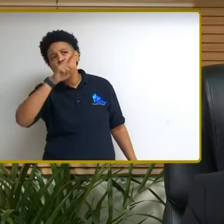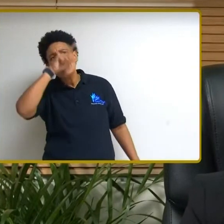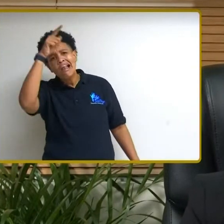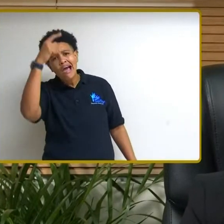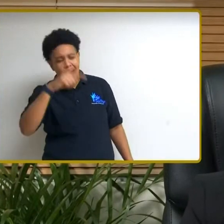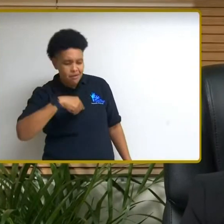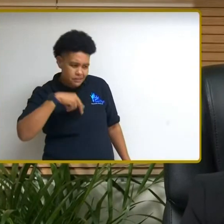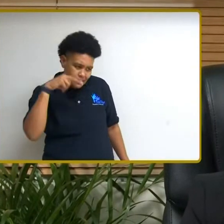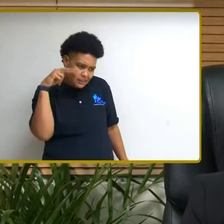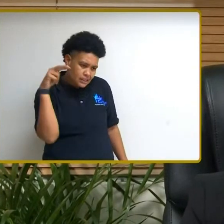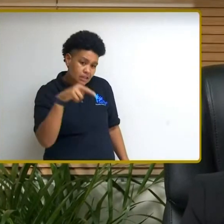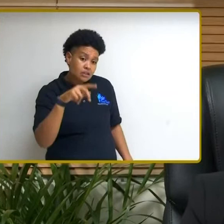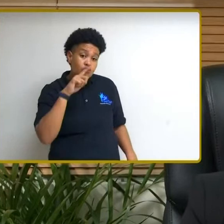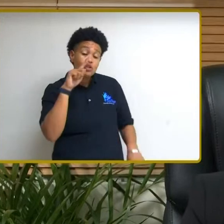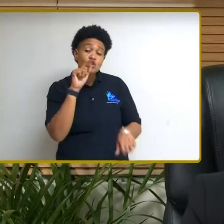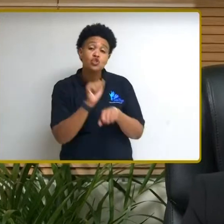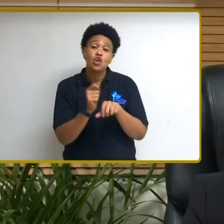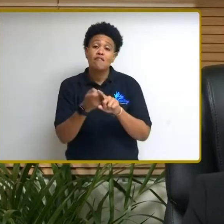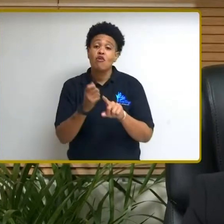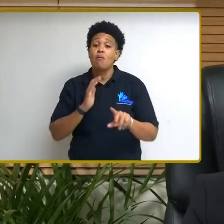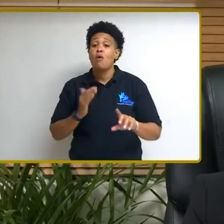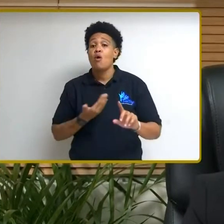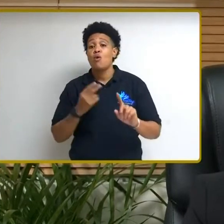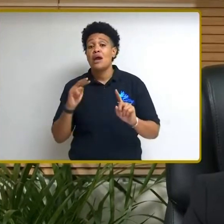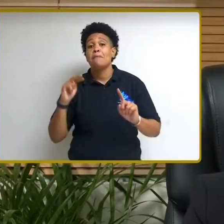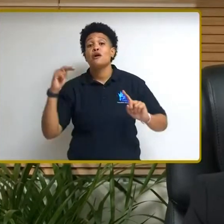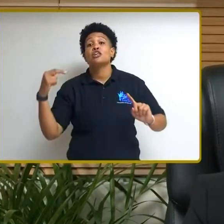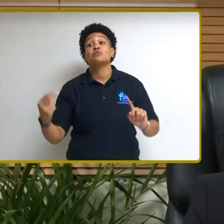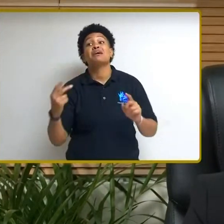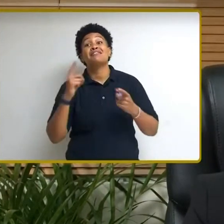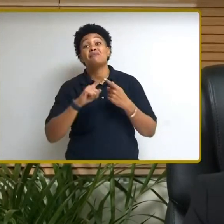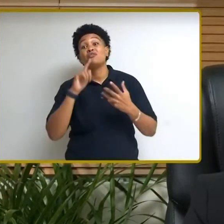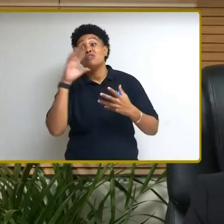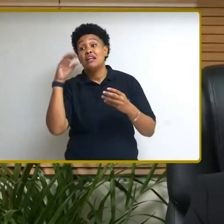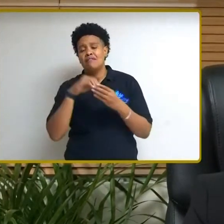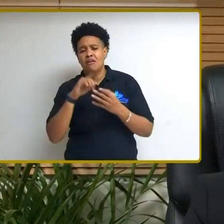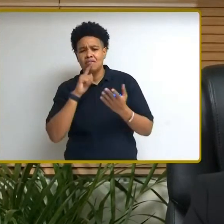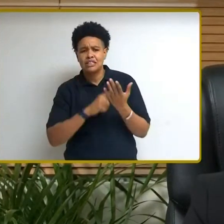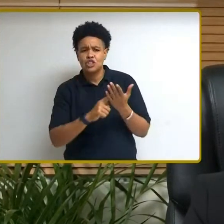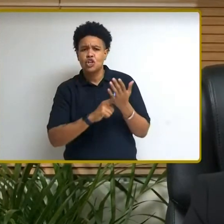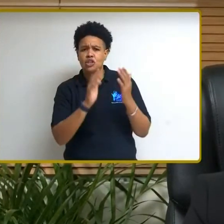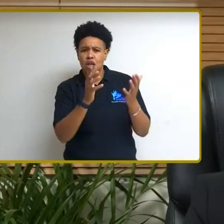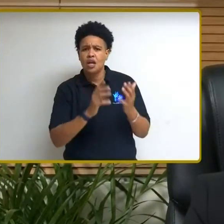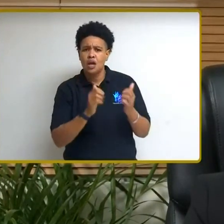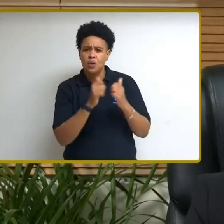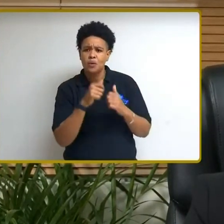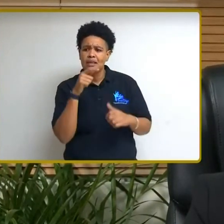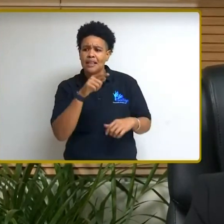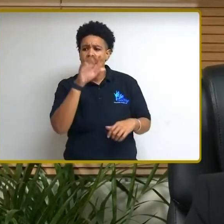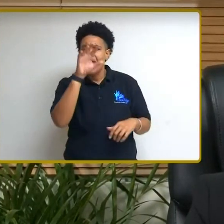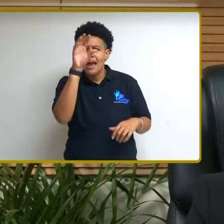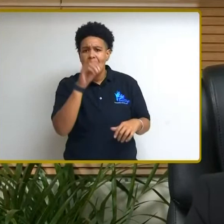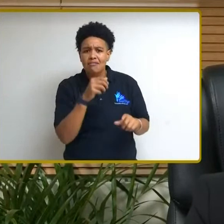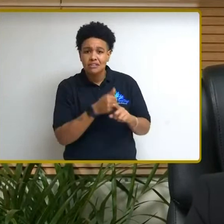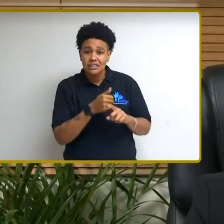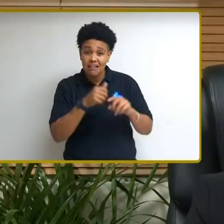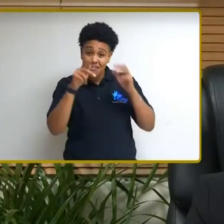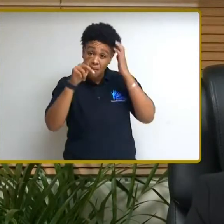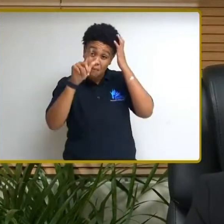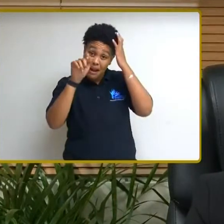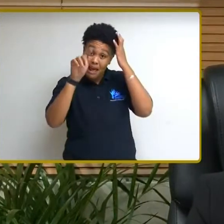happening, certainly from our point of view and involved in the discussions with the African